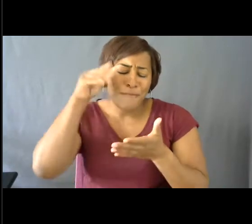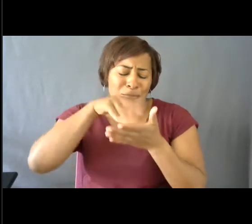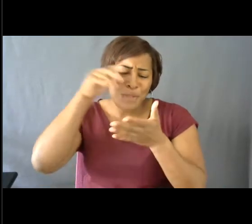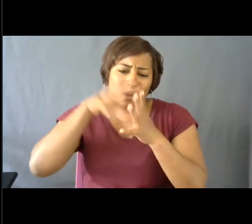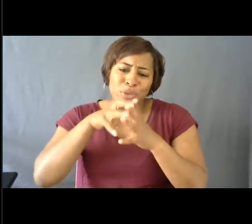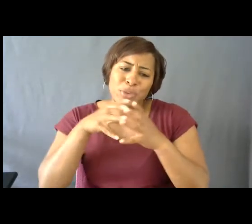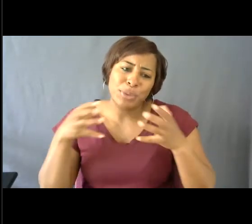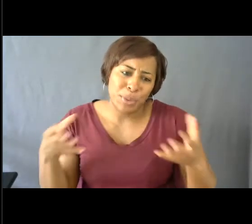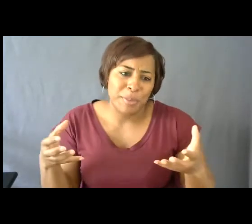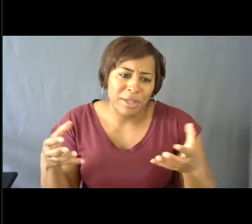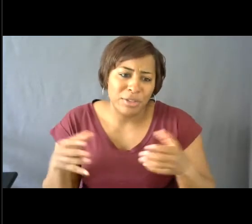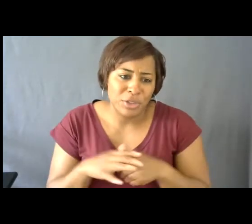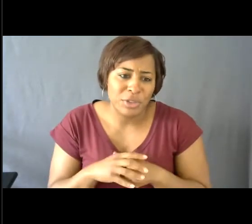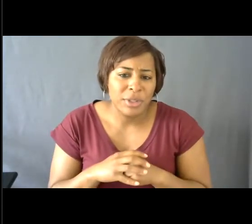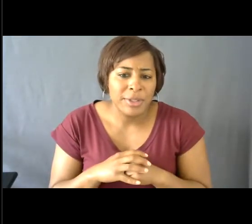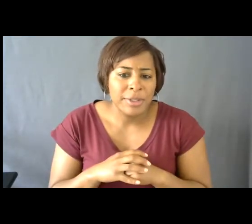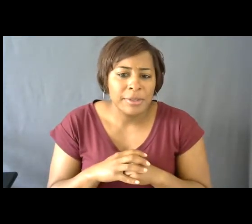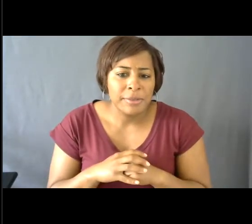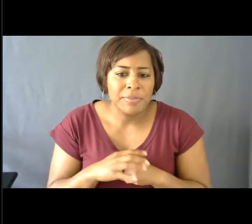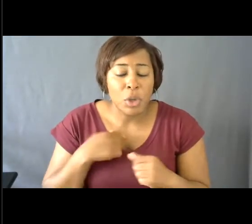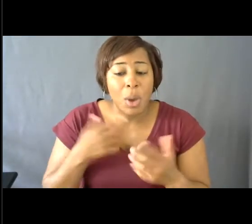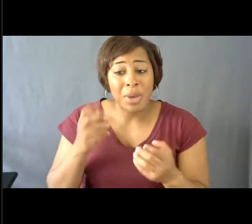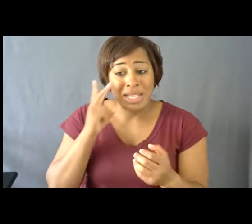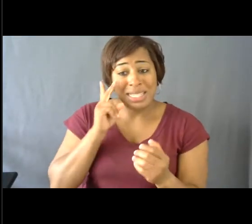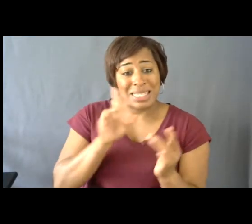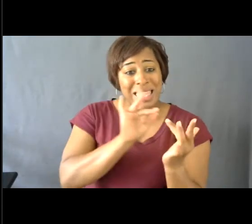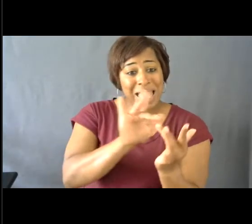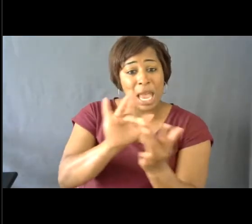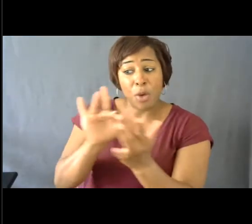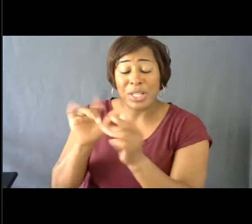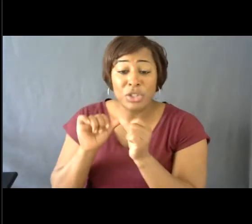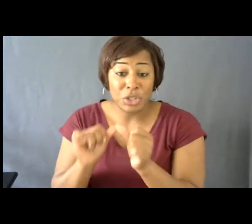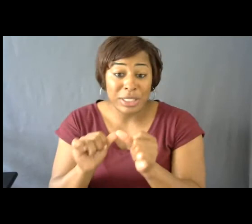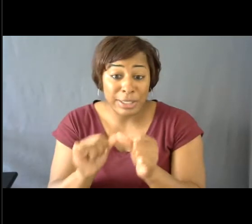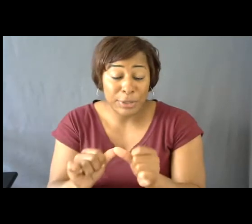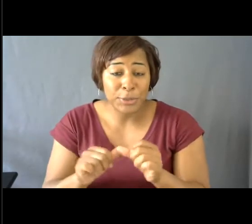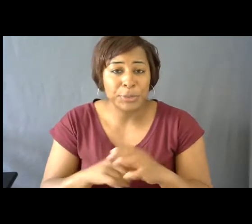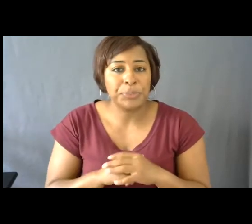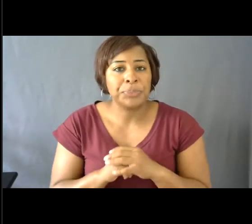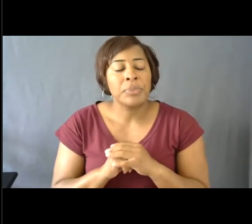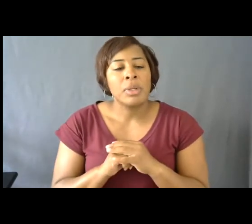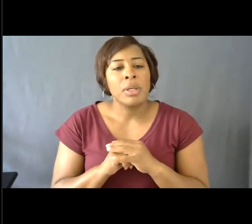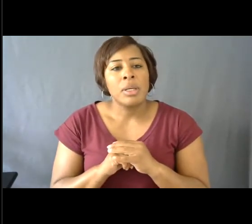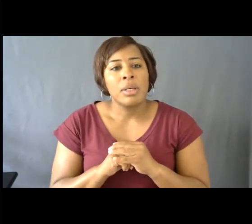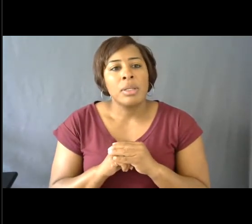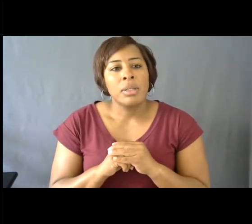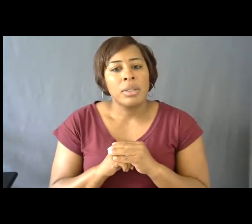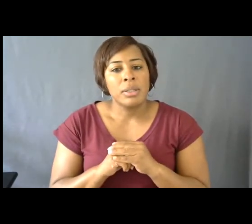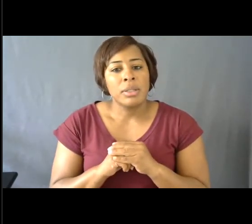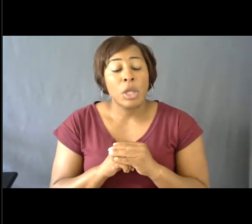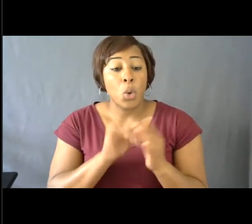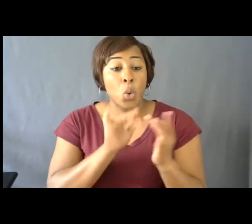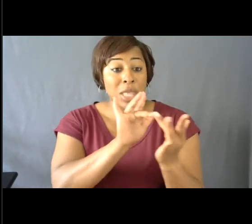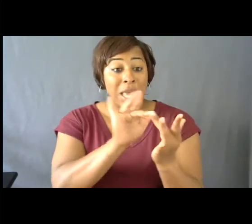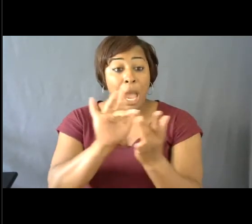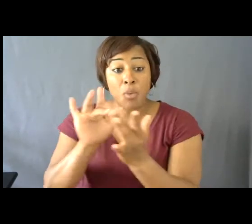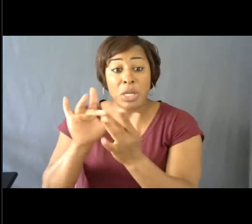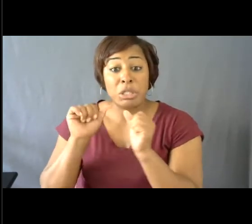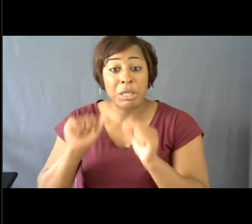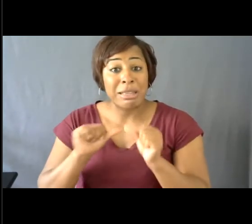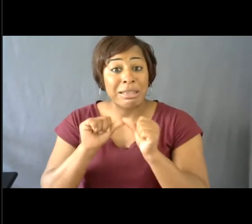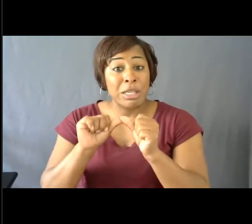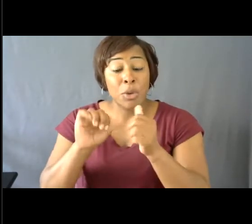see the outreach continue. And one way that we do that is to celebrate the Deaf